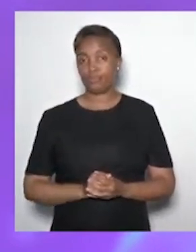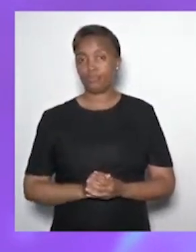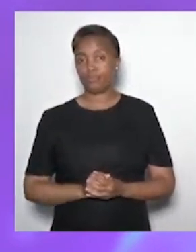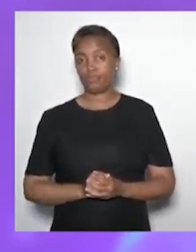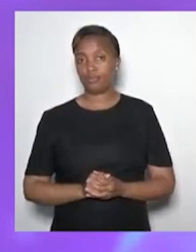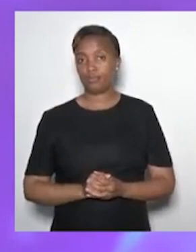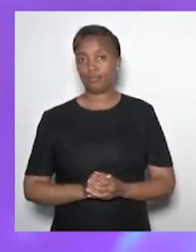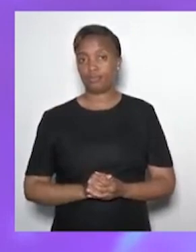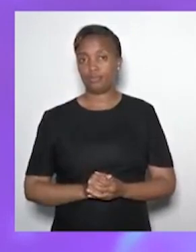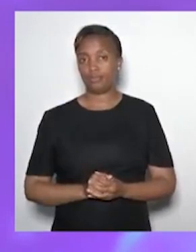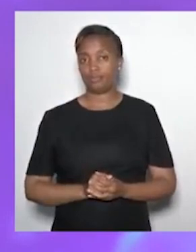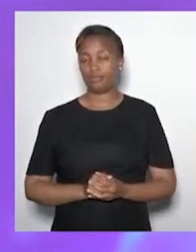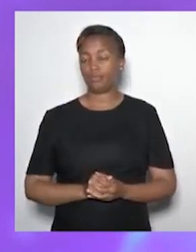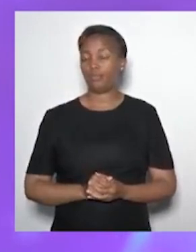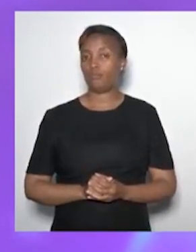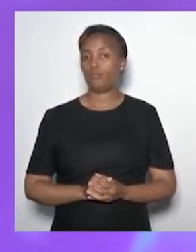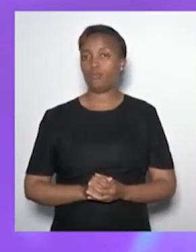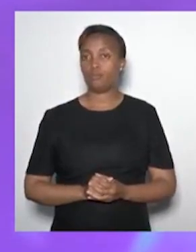For the next